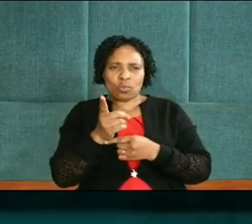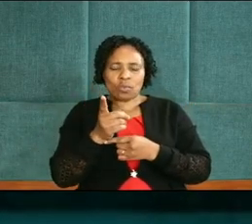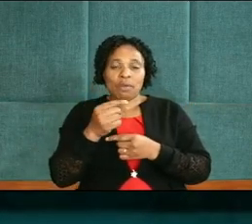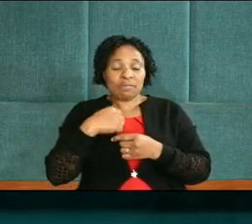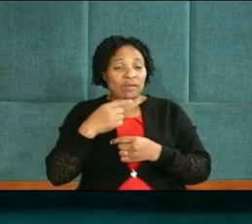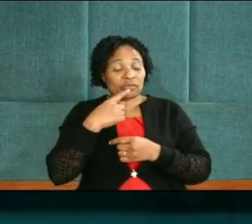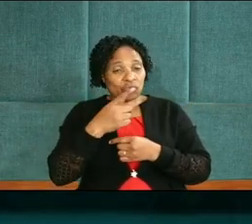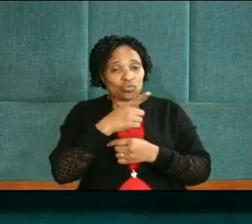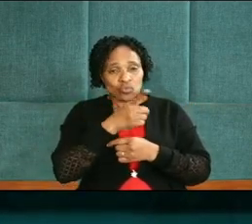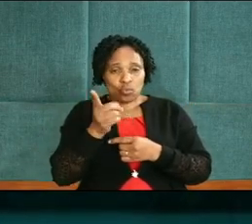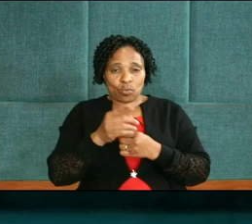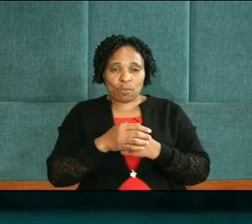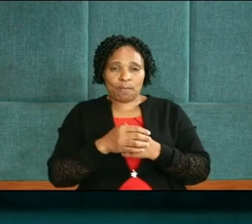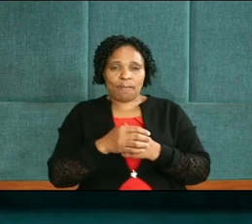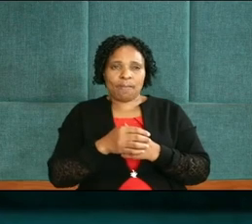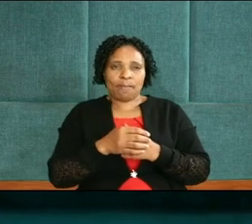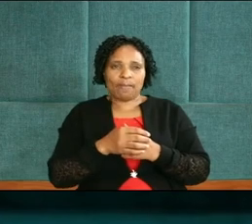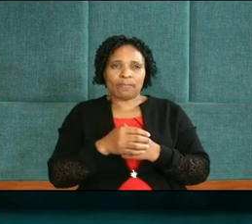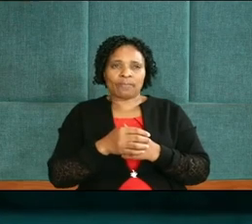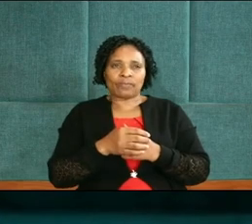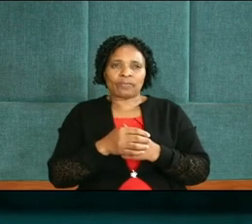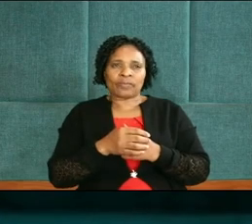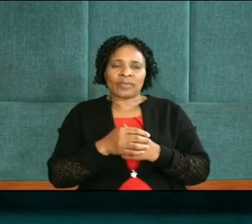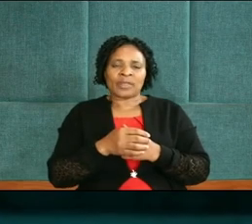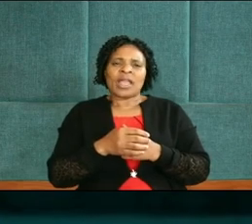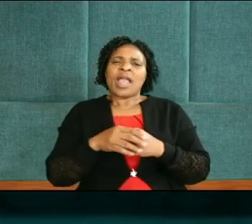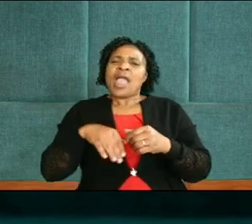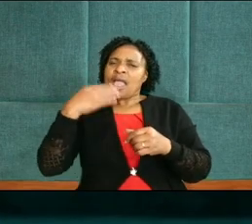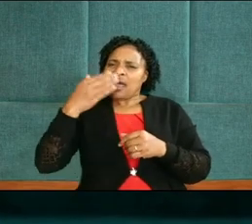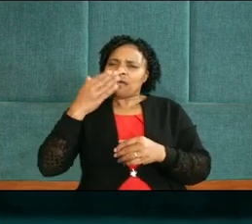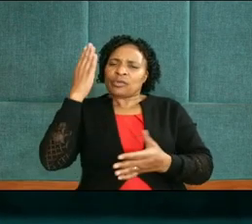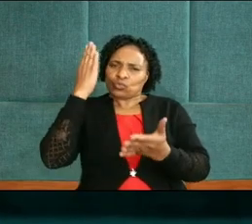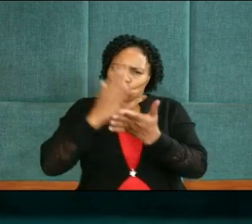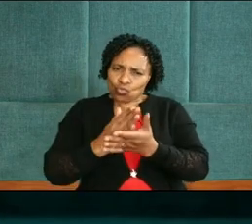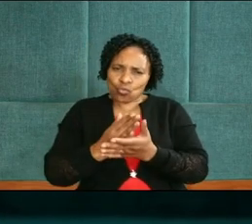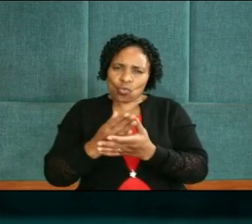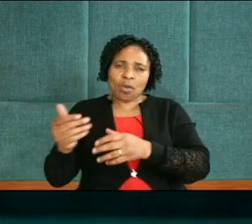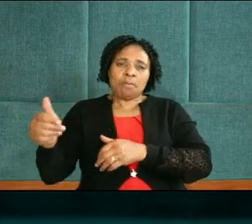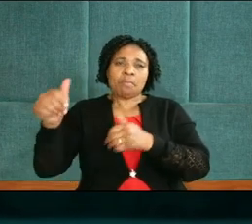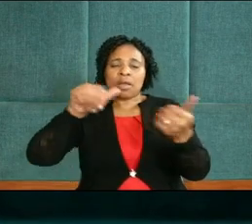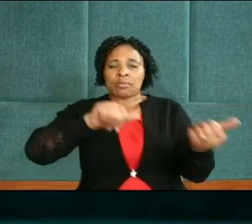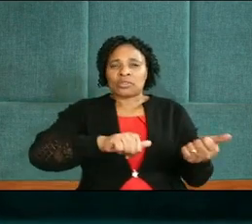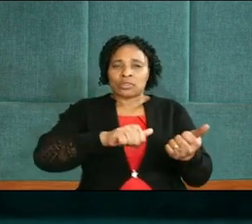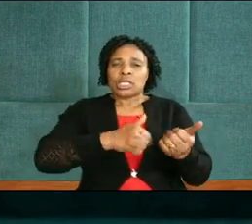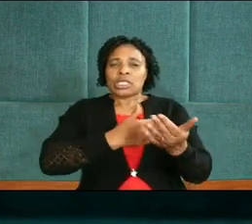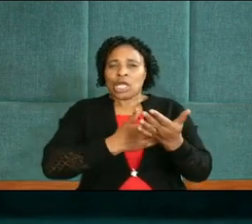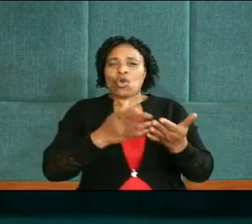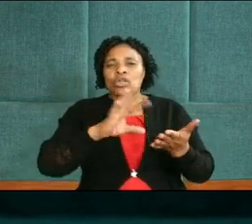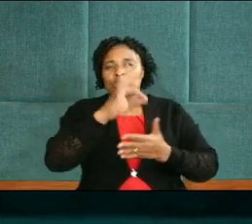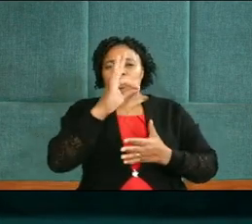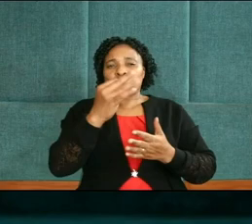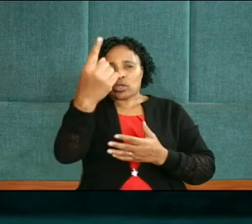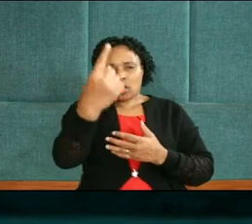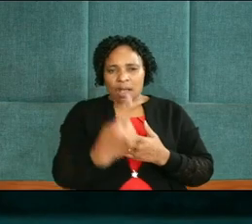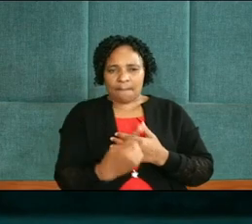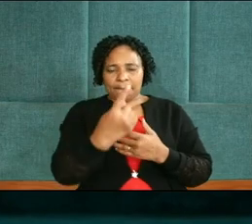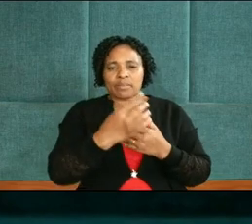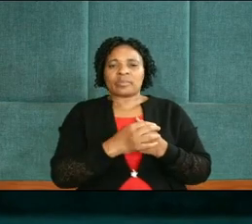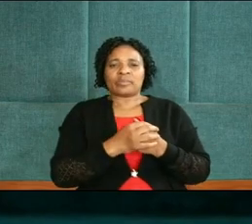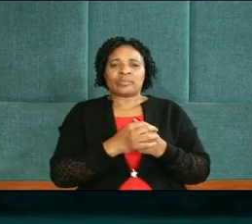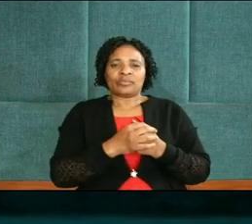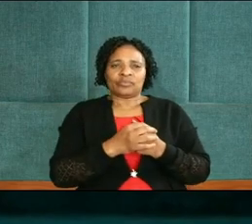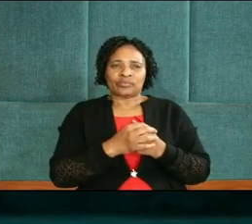I would have told you that every true baptism, Holy Ghost come down.